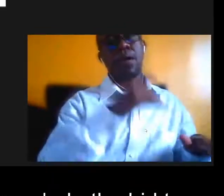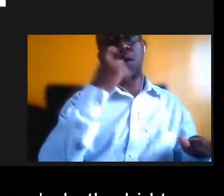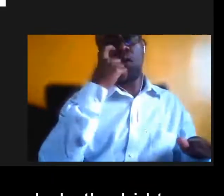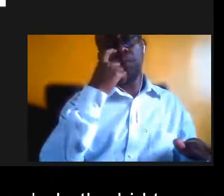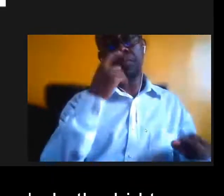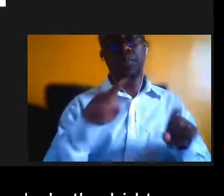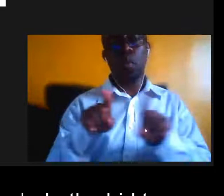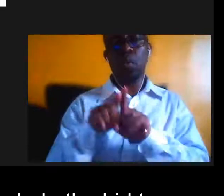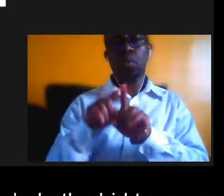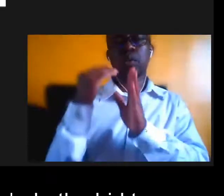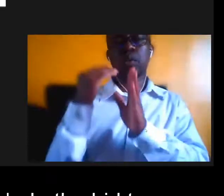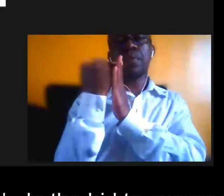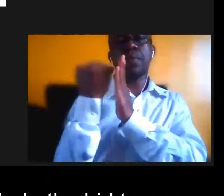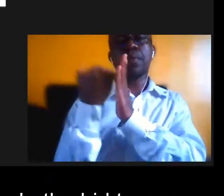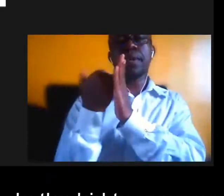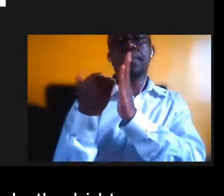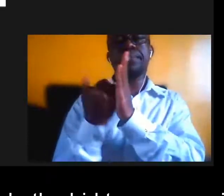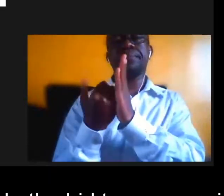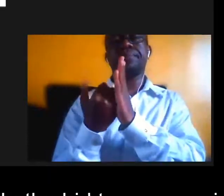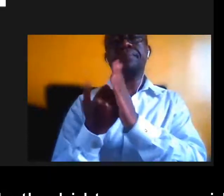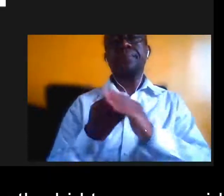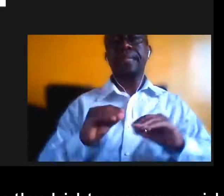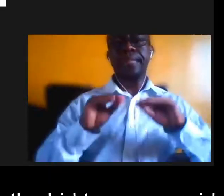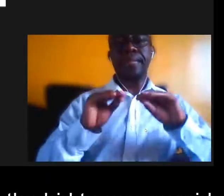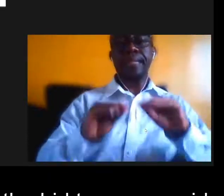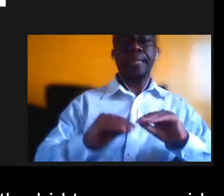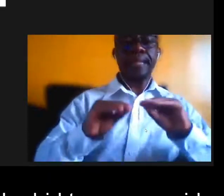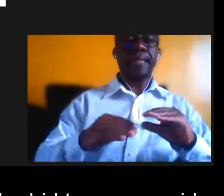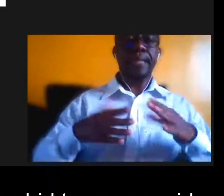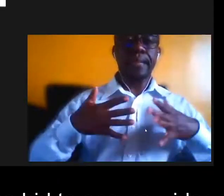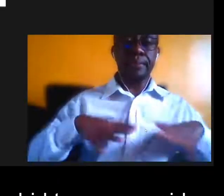that are teaching people to